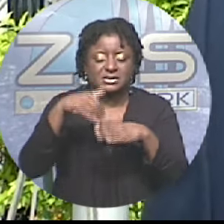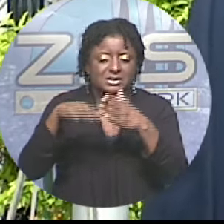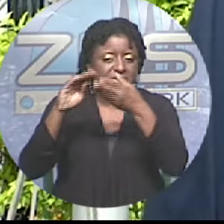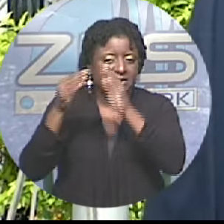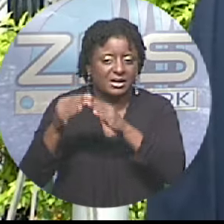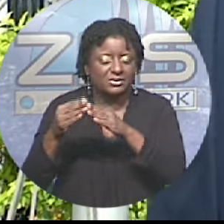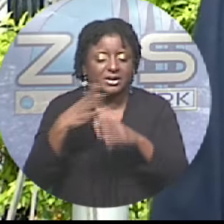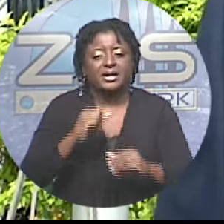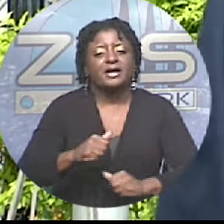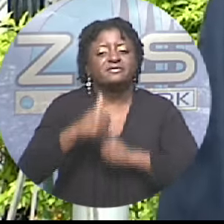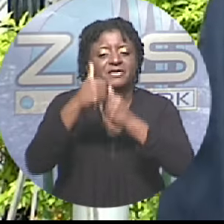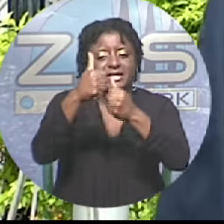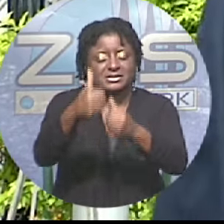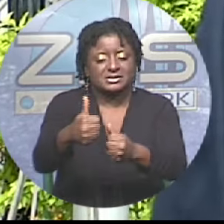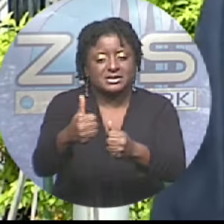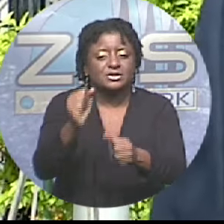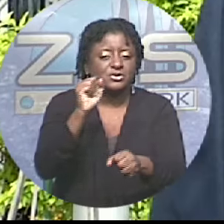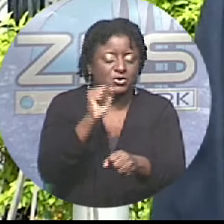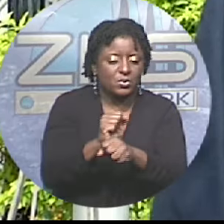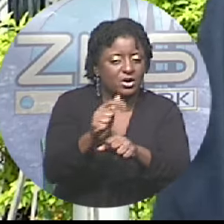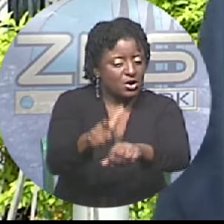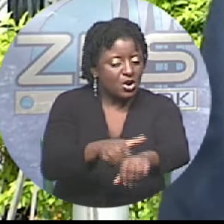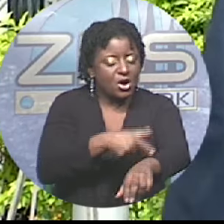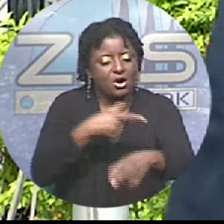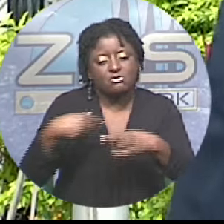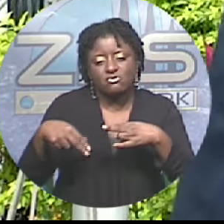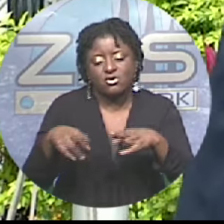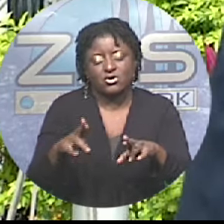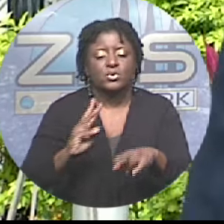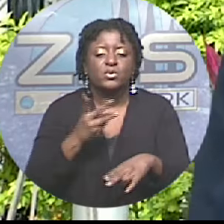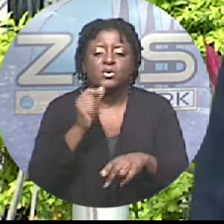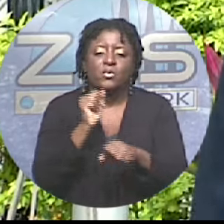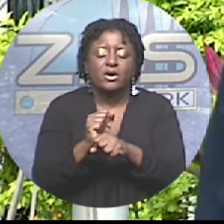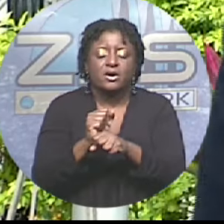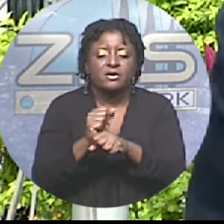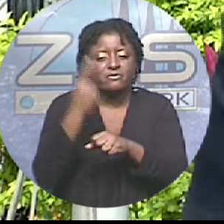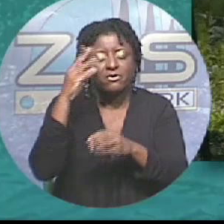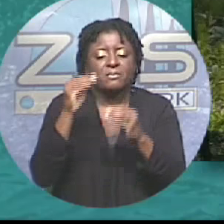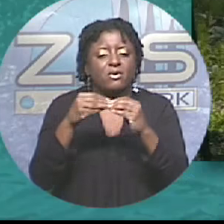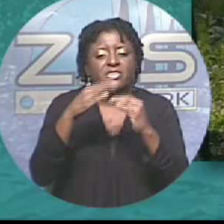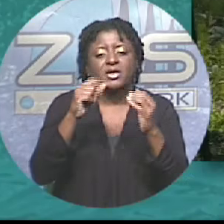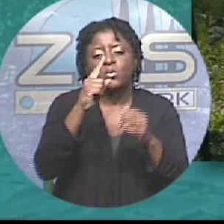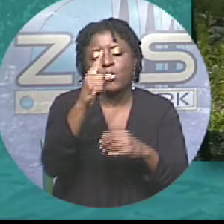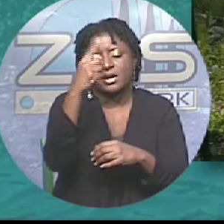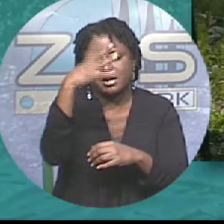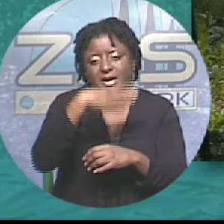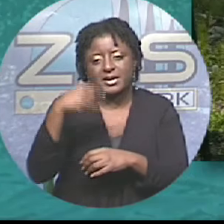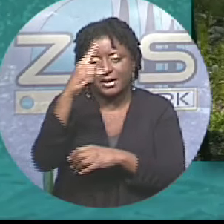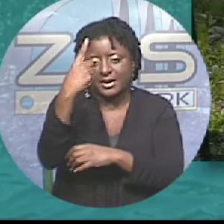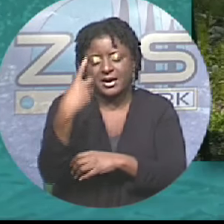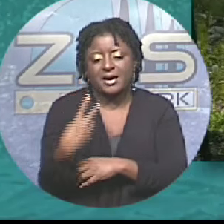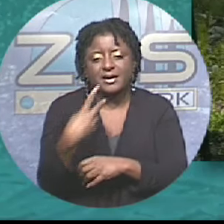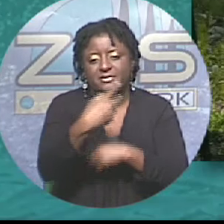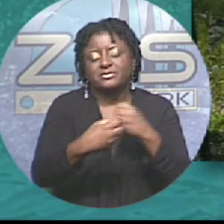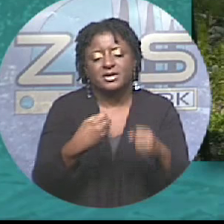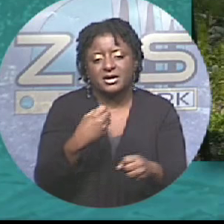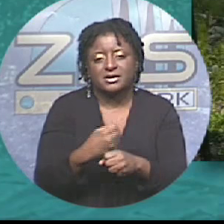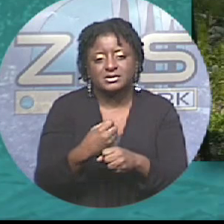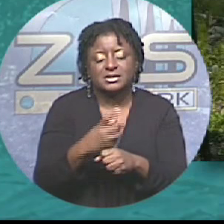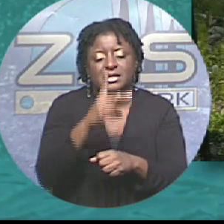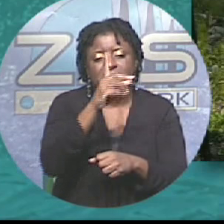been a long road for us. We've been working at this now for over a year and a half. Dorset and Deputy Prime Minister the Honourable